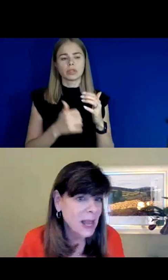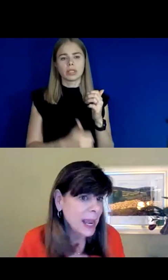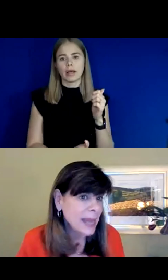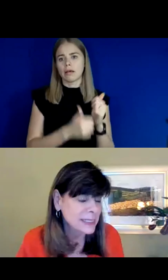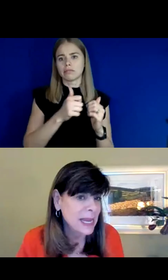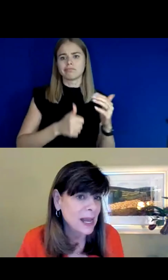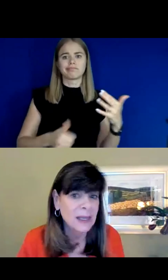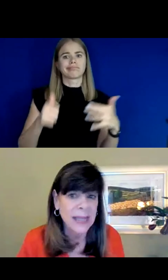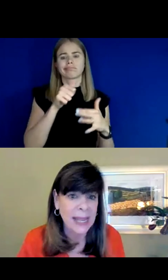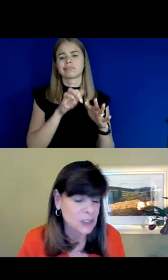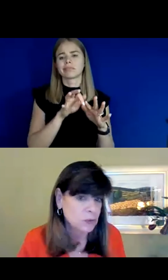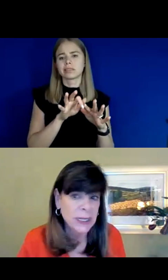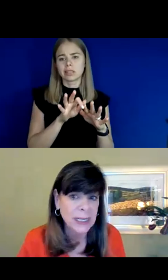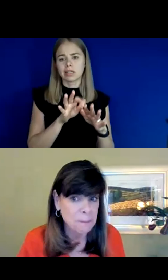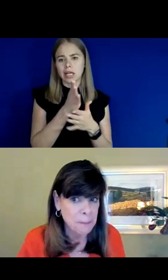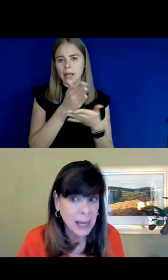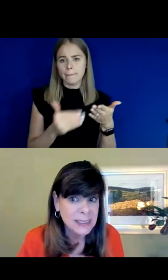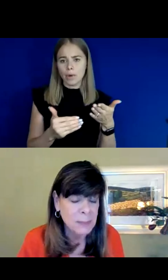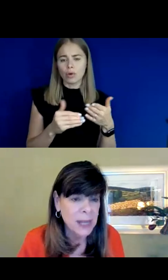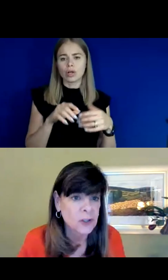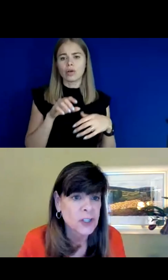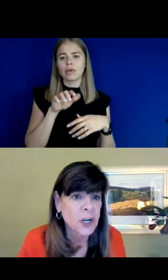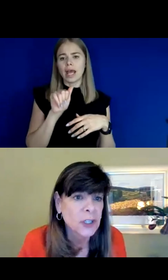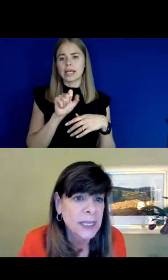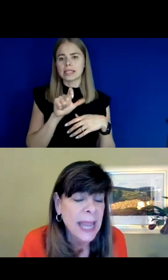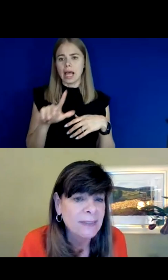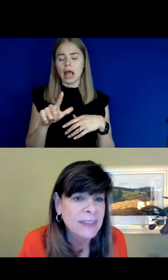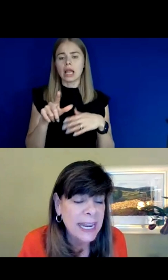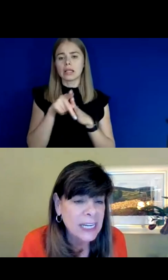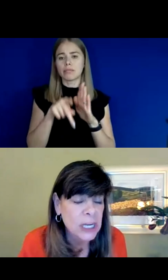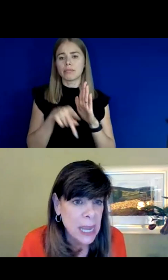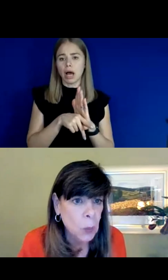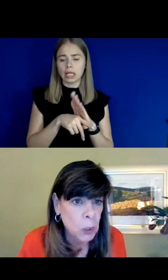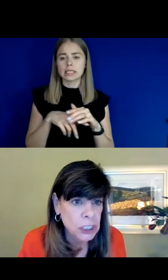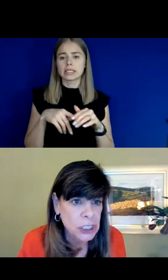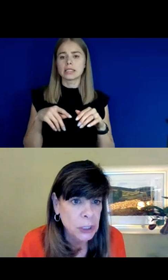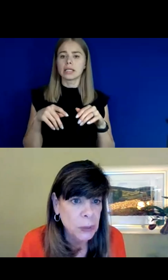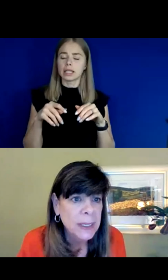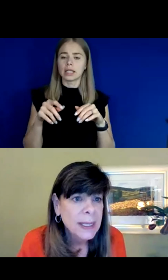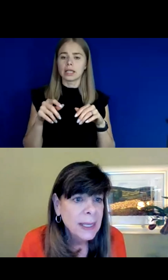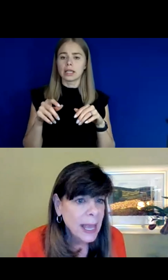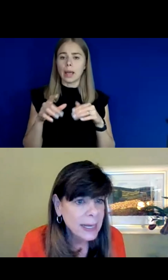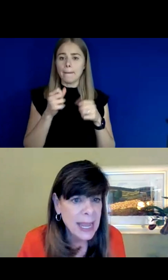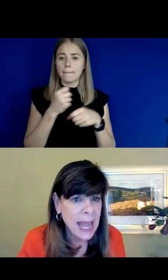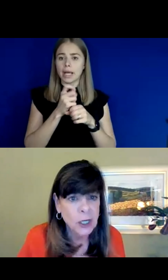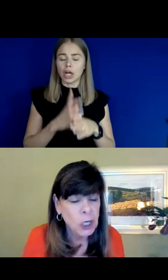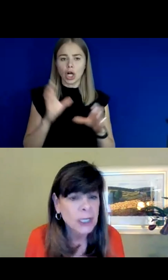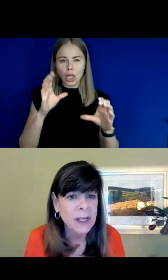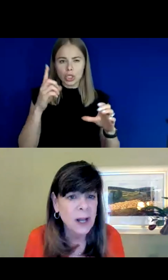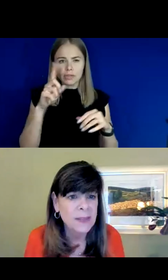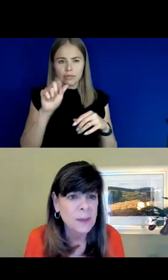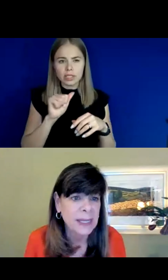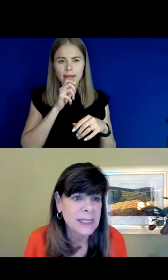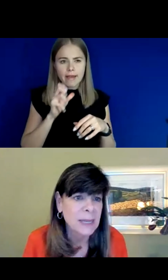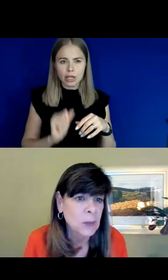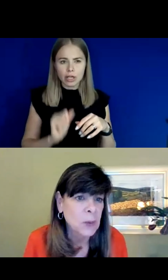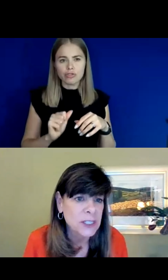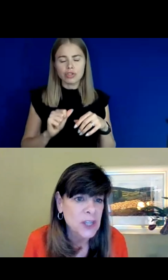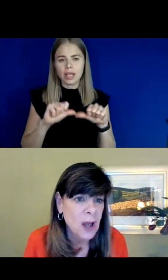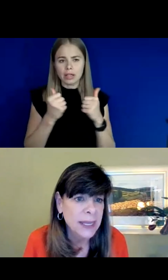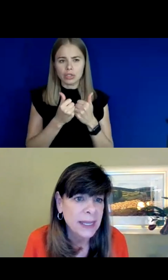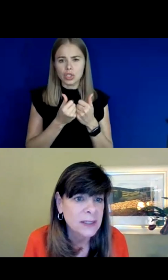what ACL and really policymakers are looking at the aging network to do. And again, early on in the